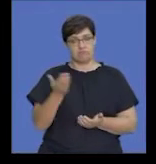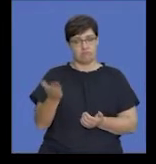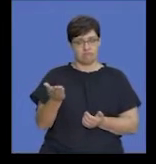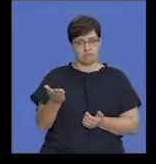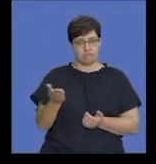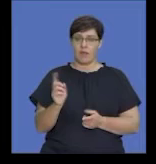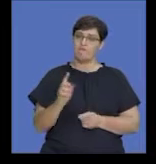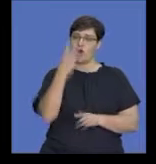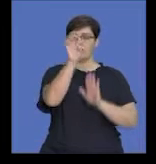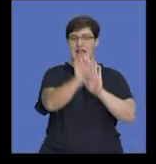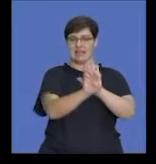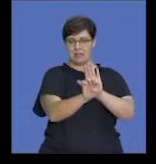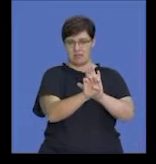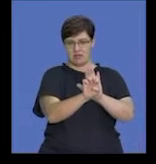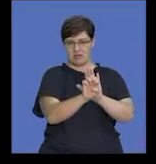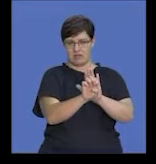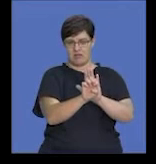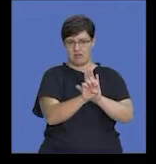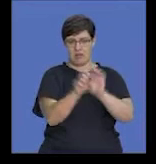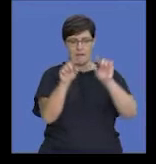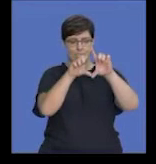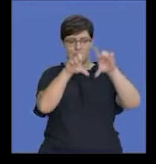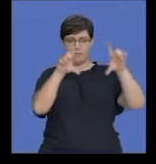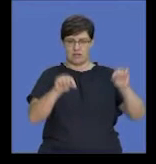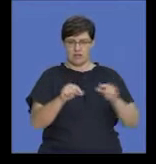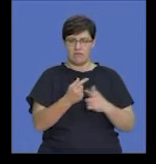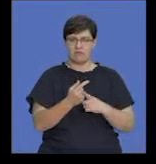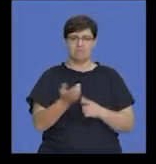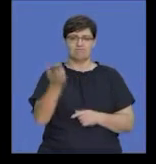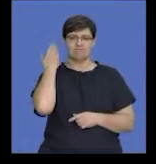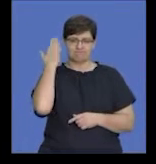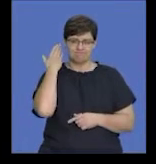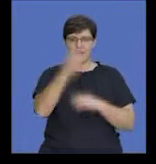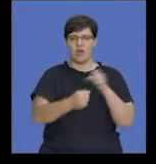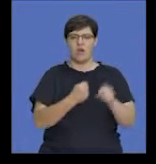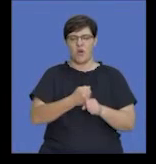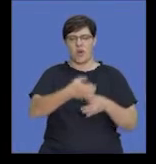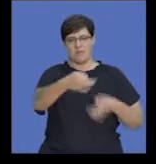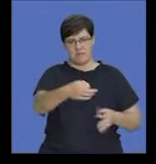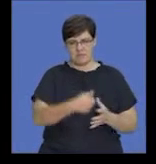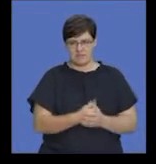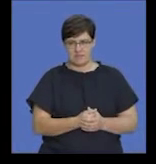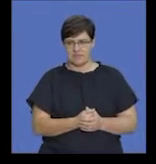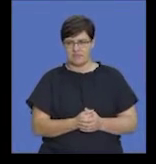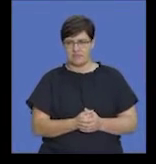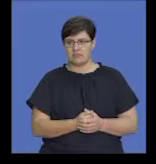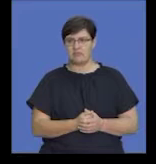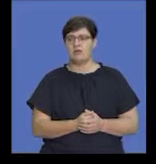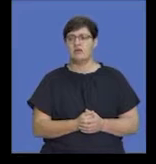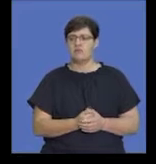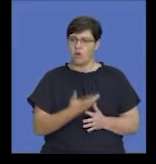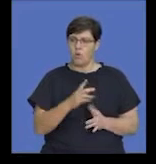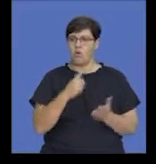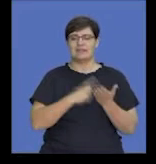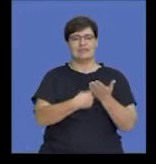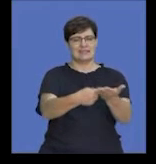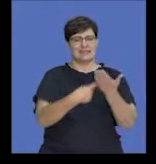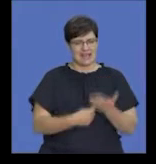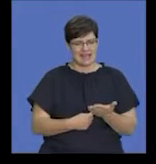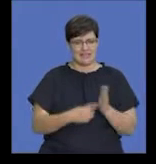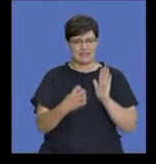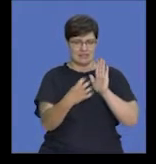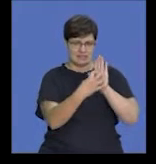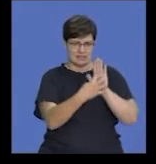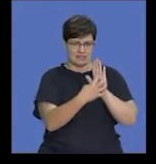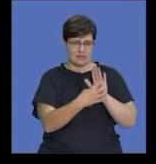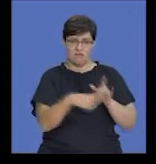Right, so this is the first example of a picture taken from one of our past year papers. So I'm going to very quickly discuss this picture with